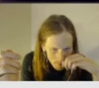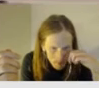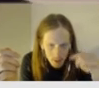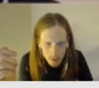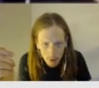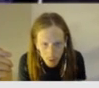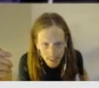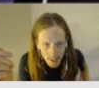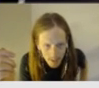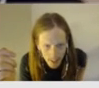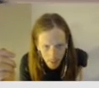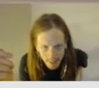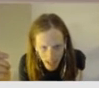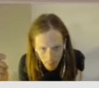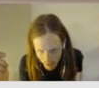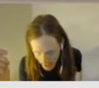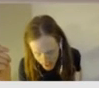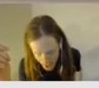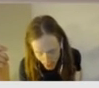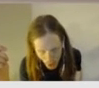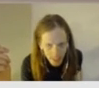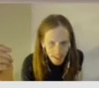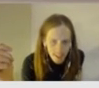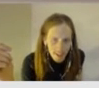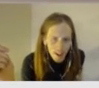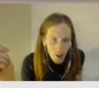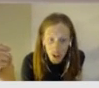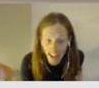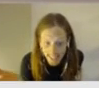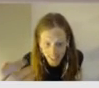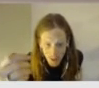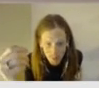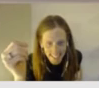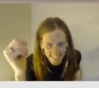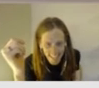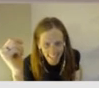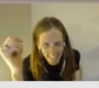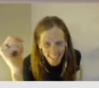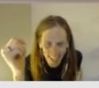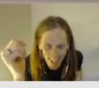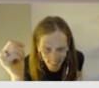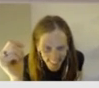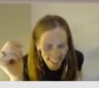them, you would be scared that they might stab you and take your children or your cats in your place.